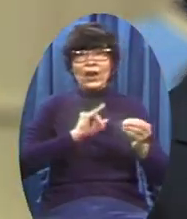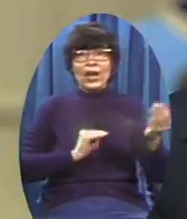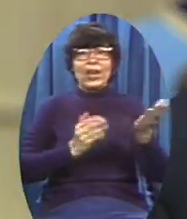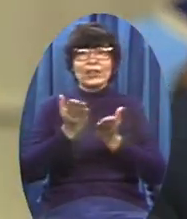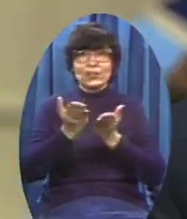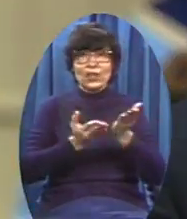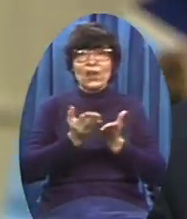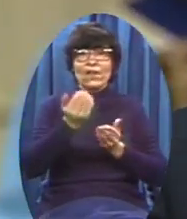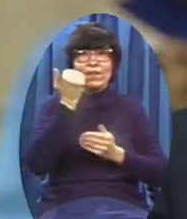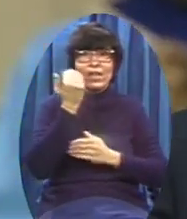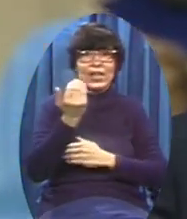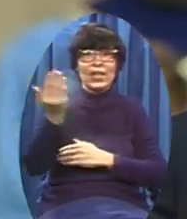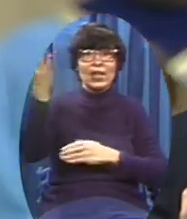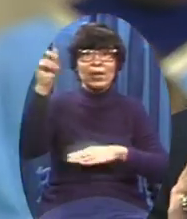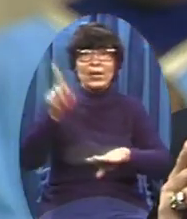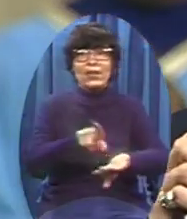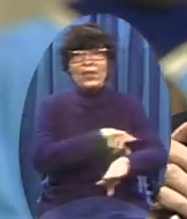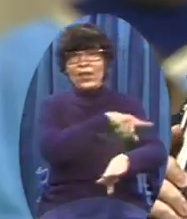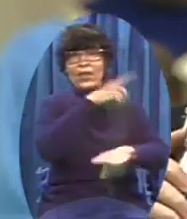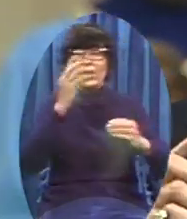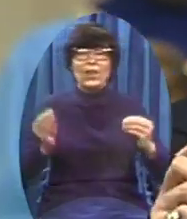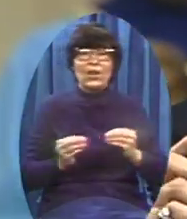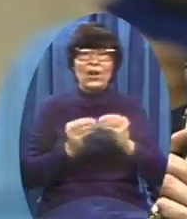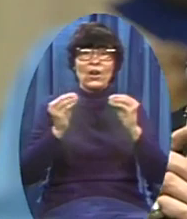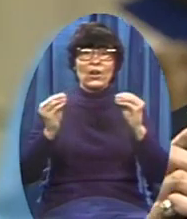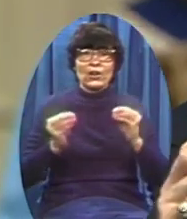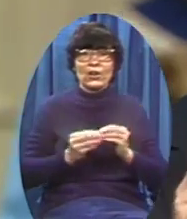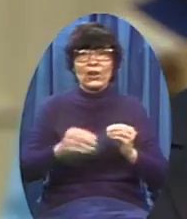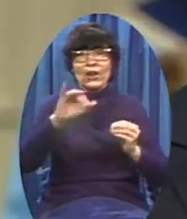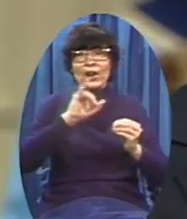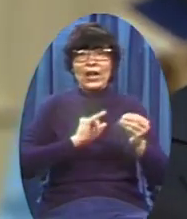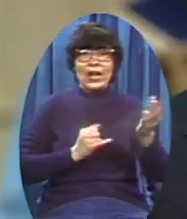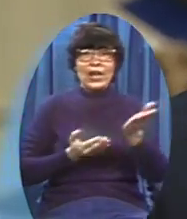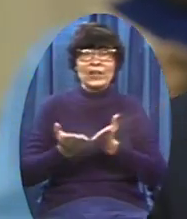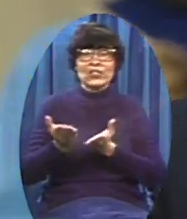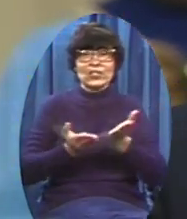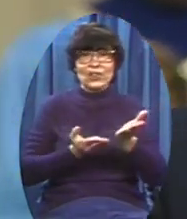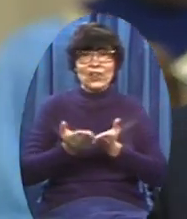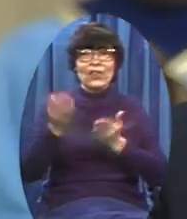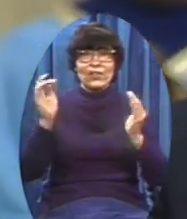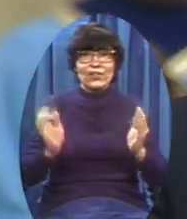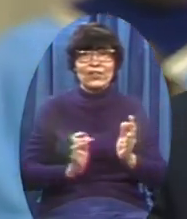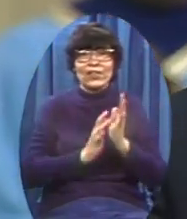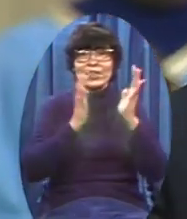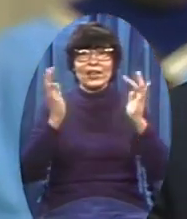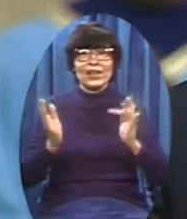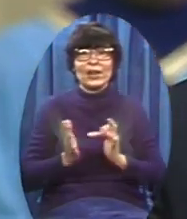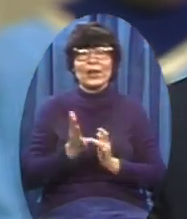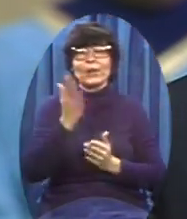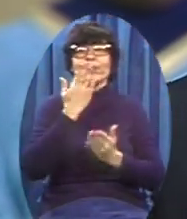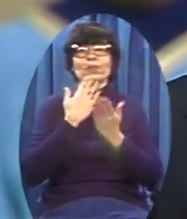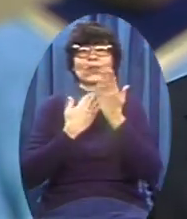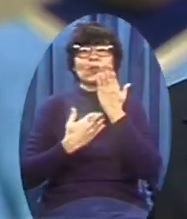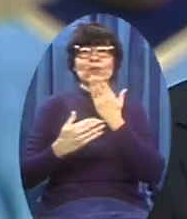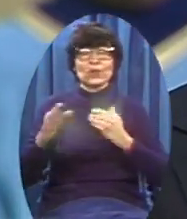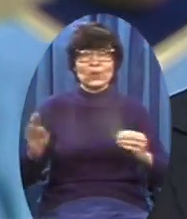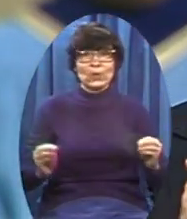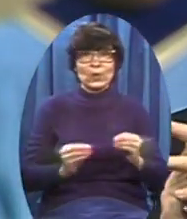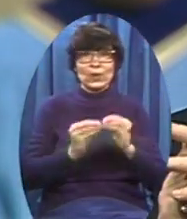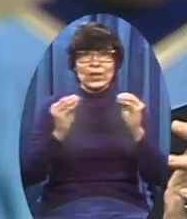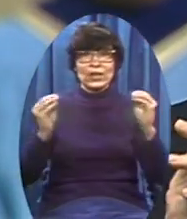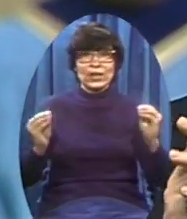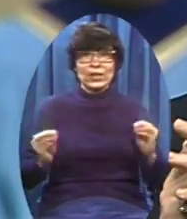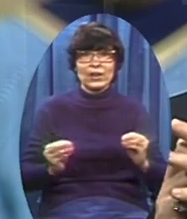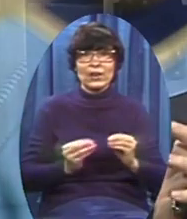serve him, the longer I serve him, the sweeter